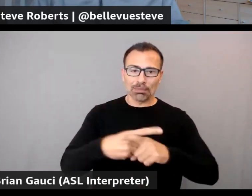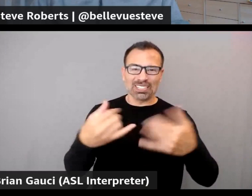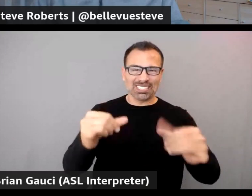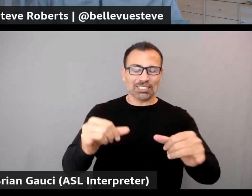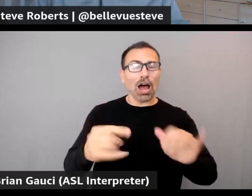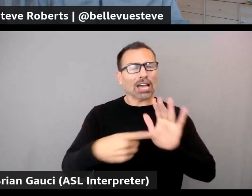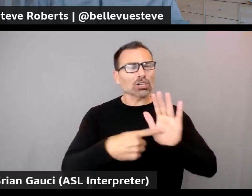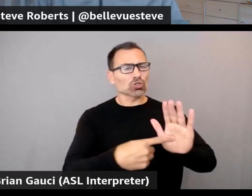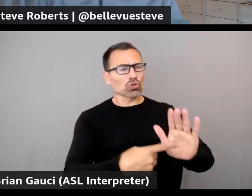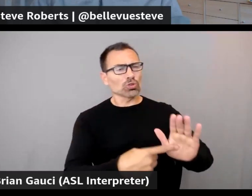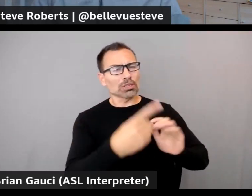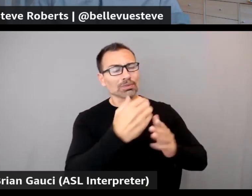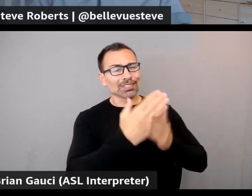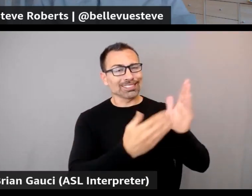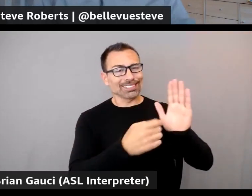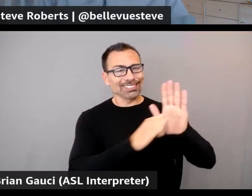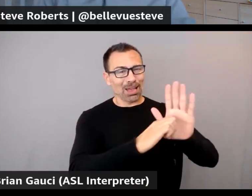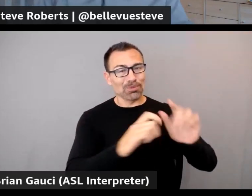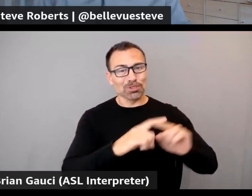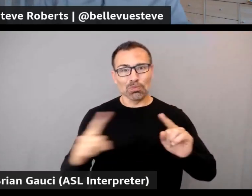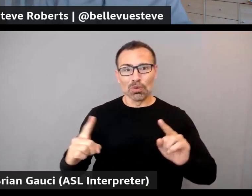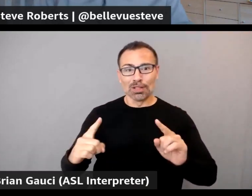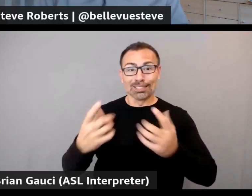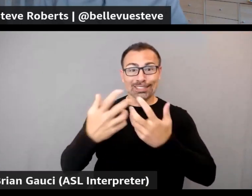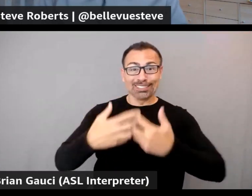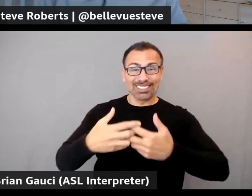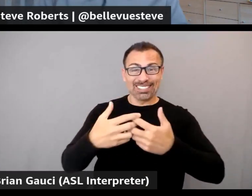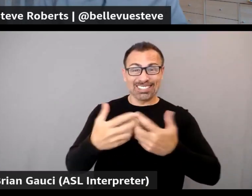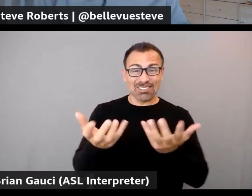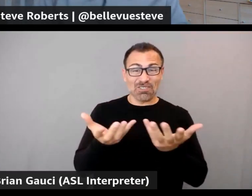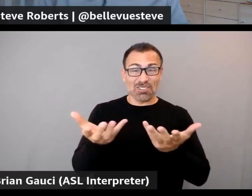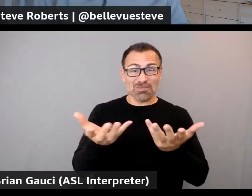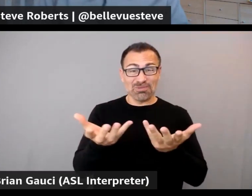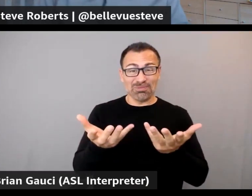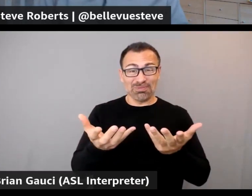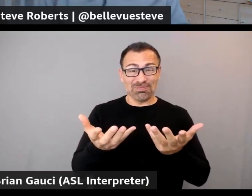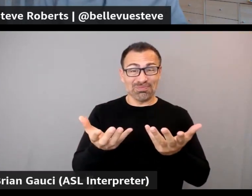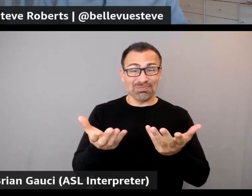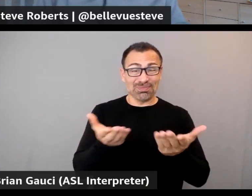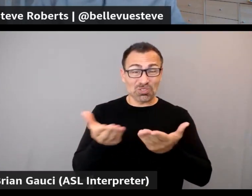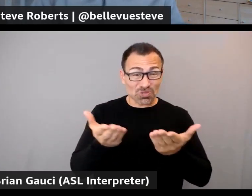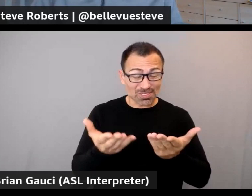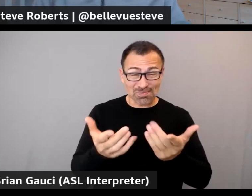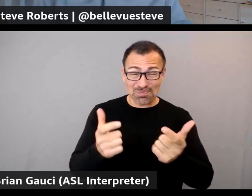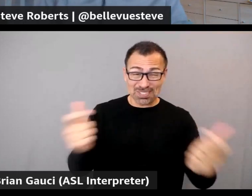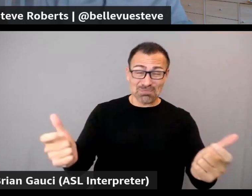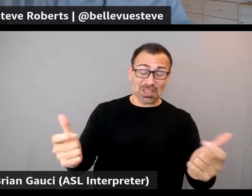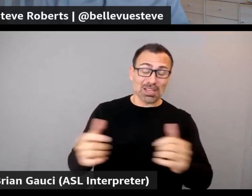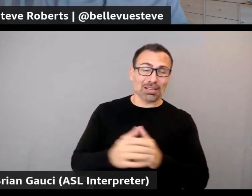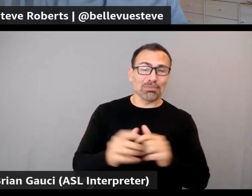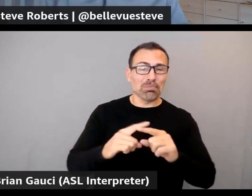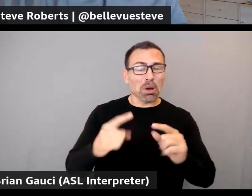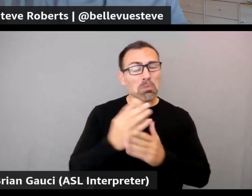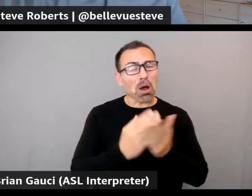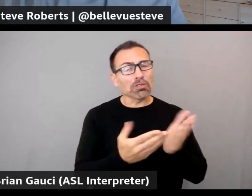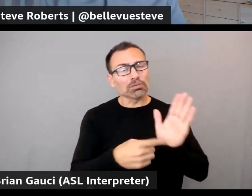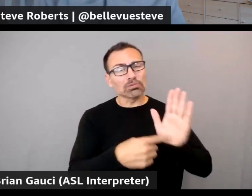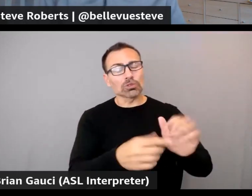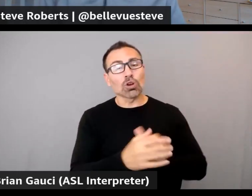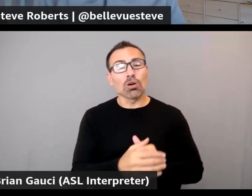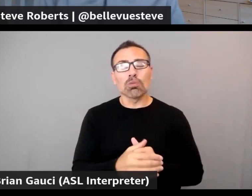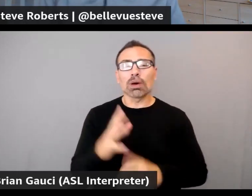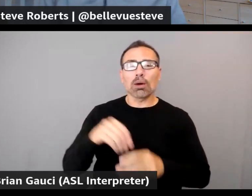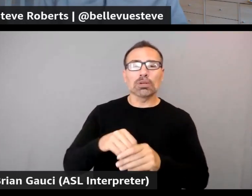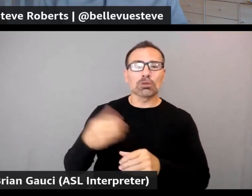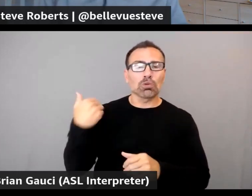it's fairly big, but at least pieces of it. I was with a startup company that we're working with